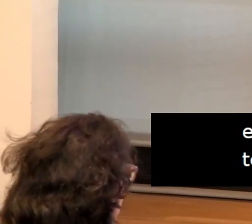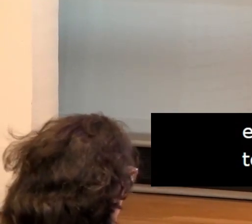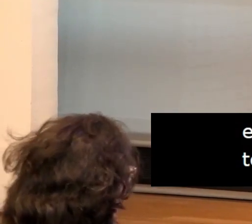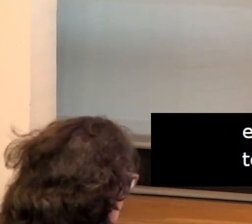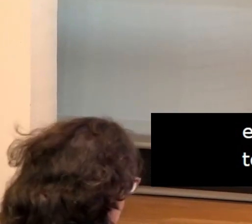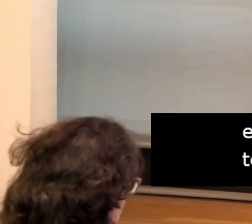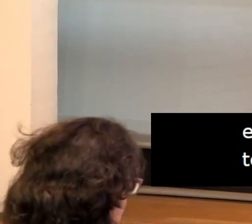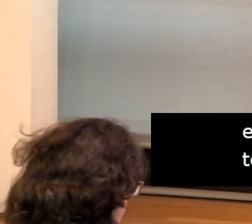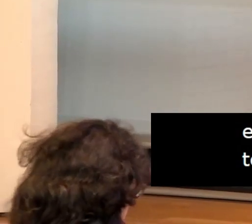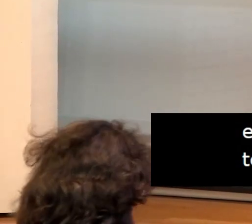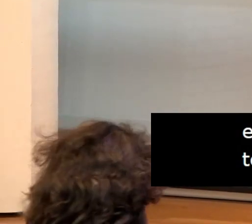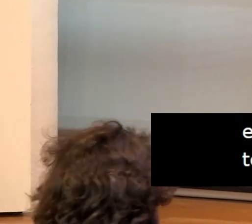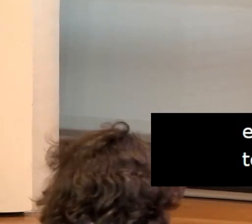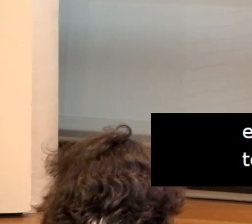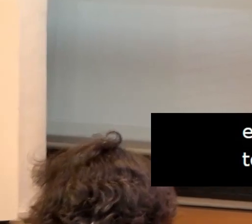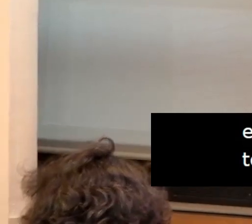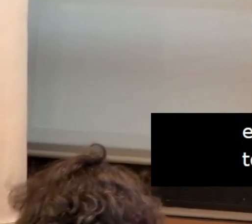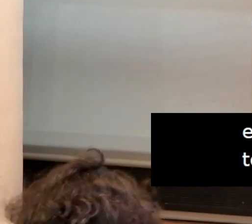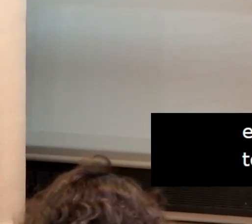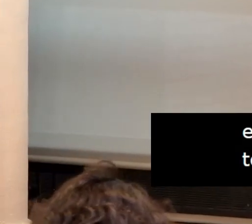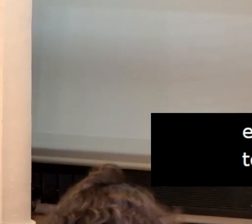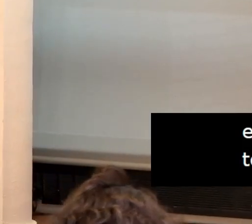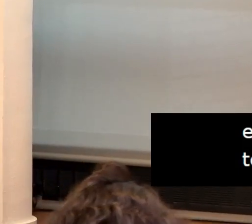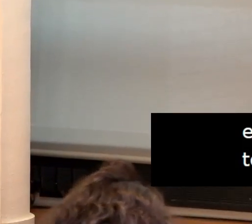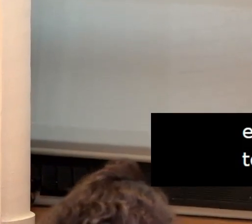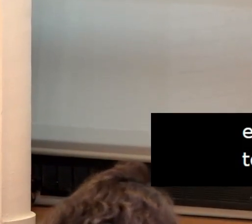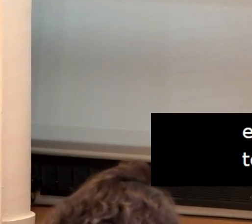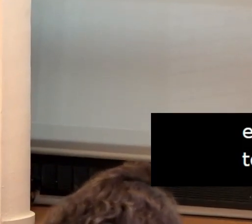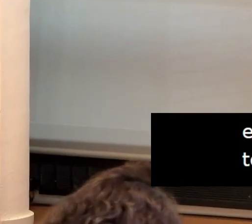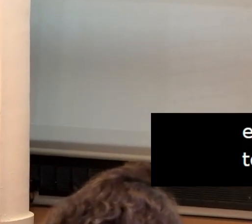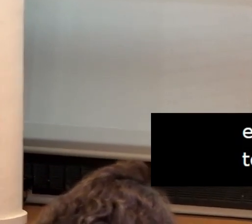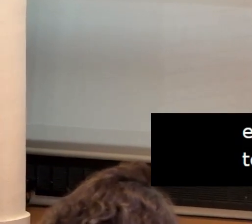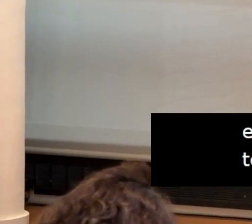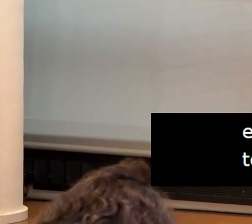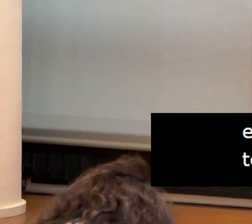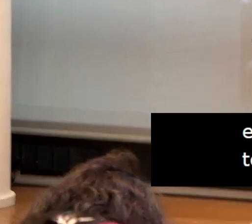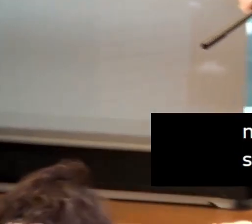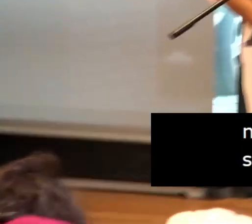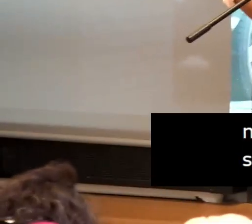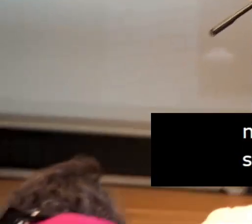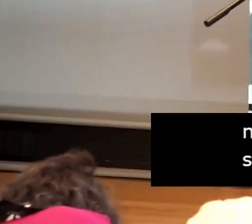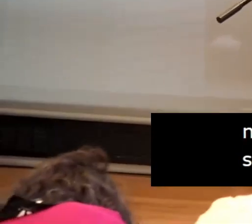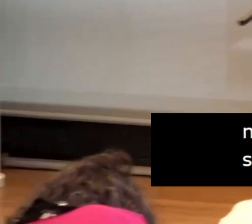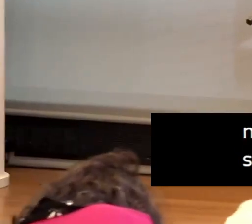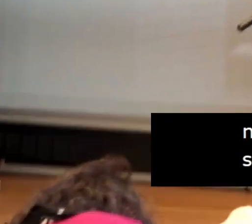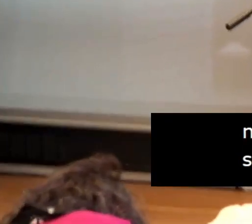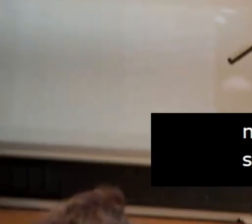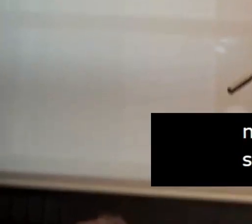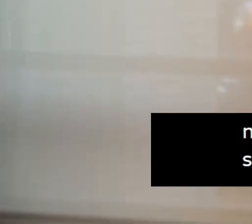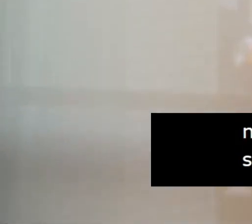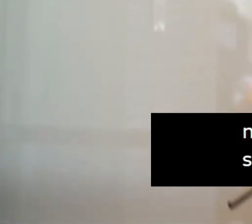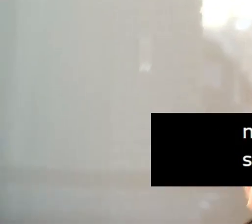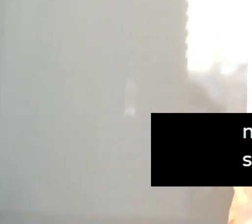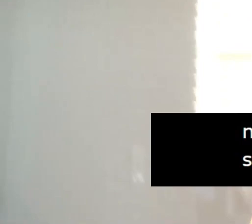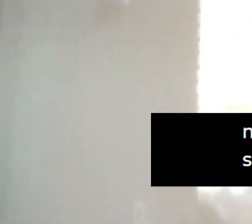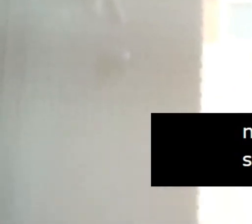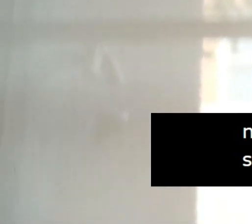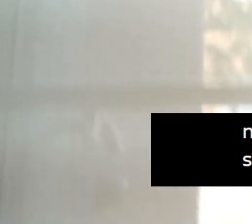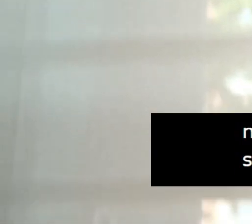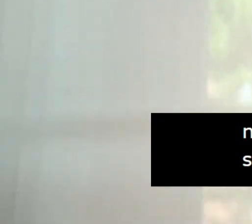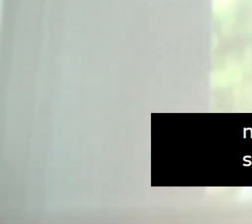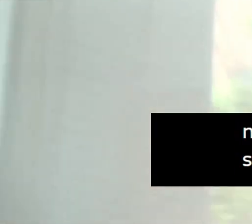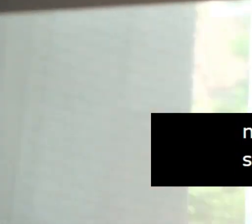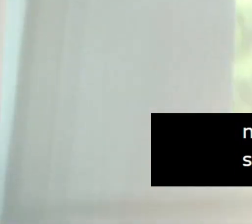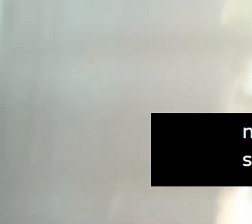that you know, and you know those who are struggling with that. That is something that's going to be the outcomes that come from